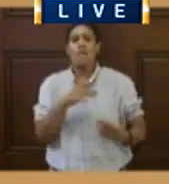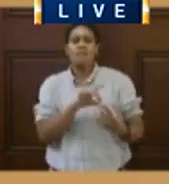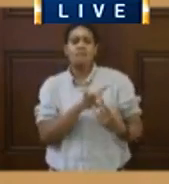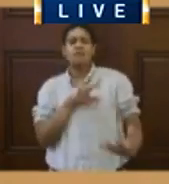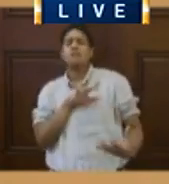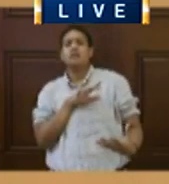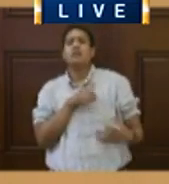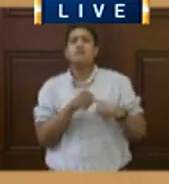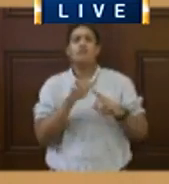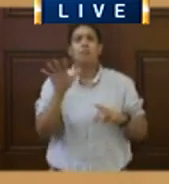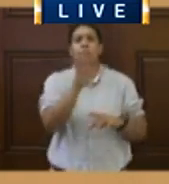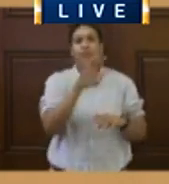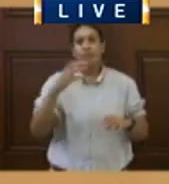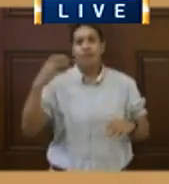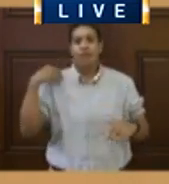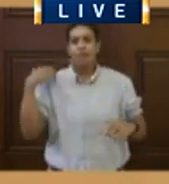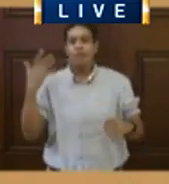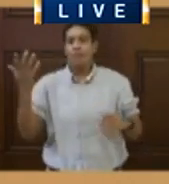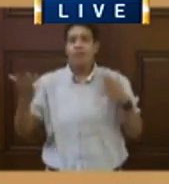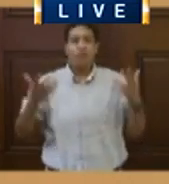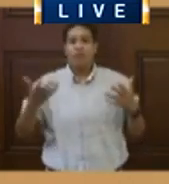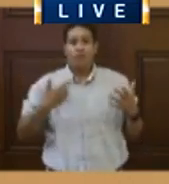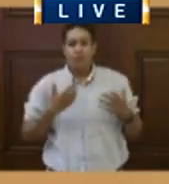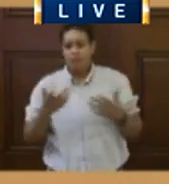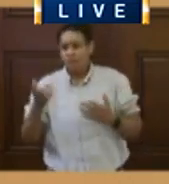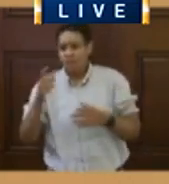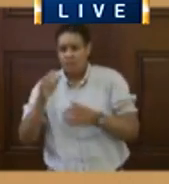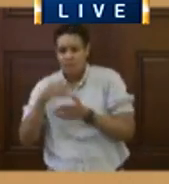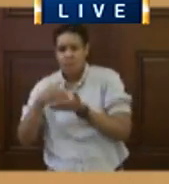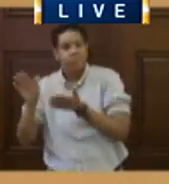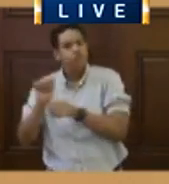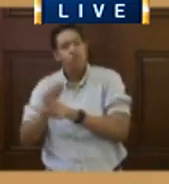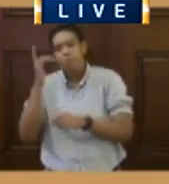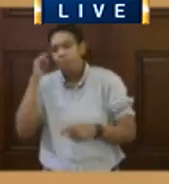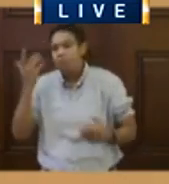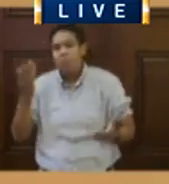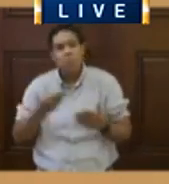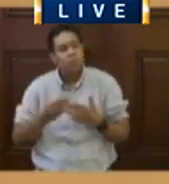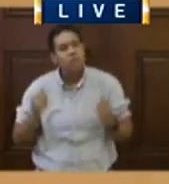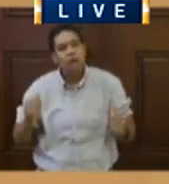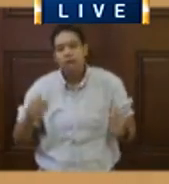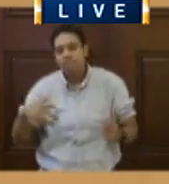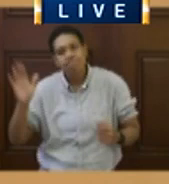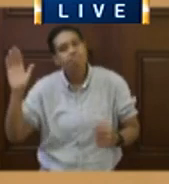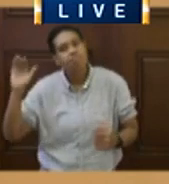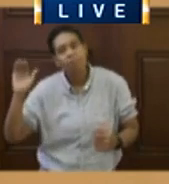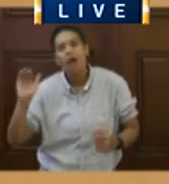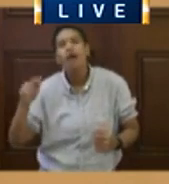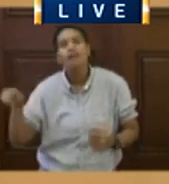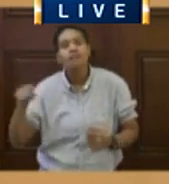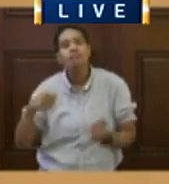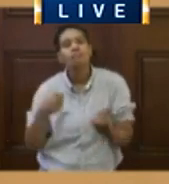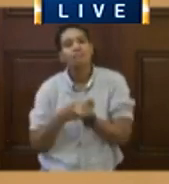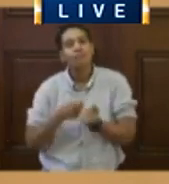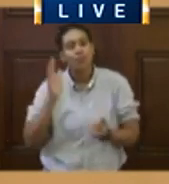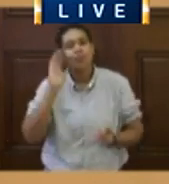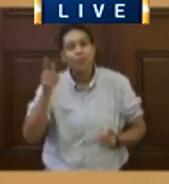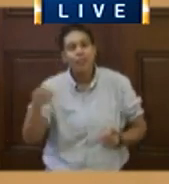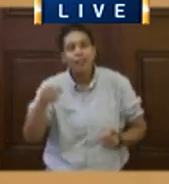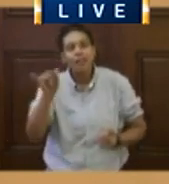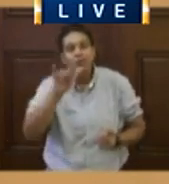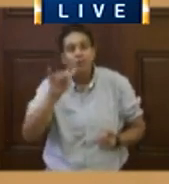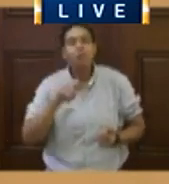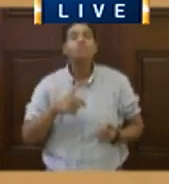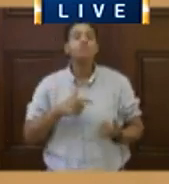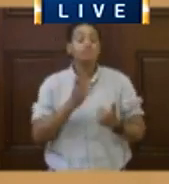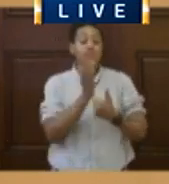their employers. So the first one I want to share is one that we call the Business